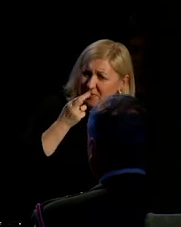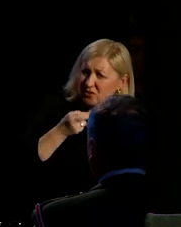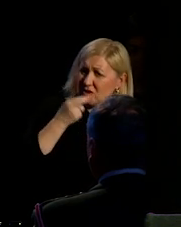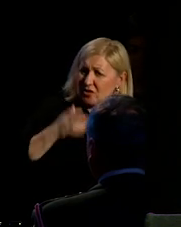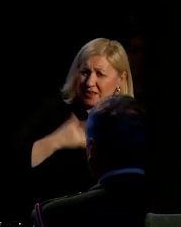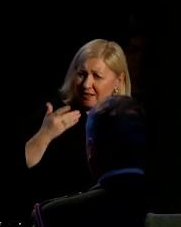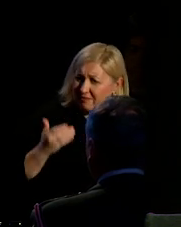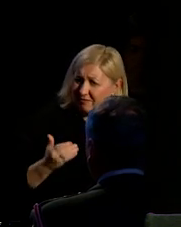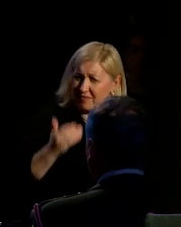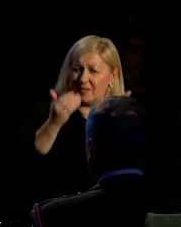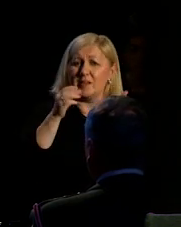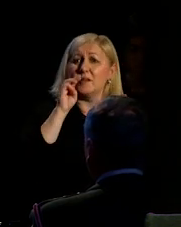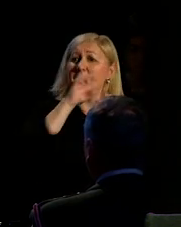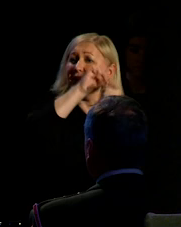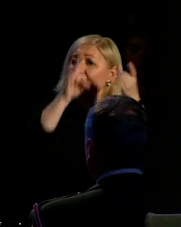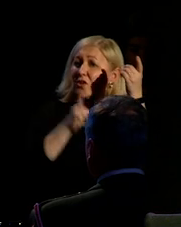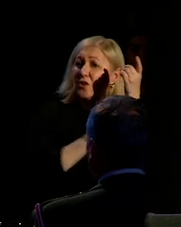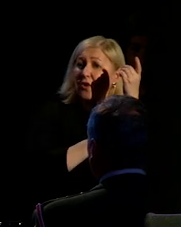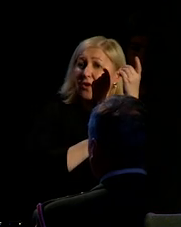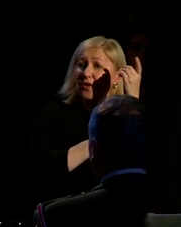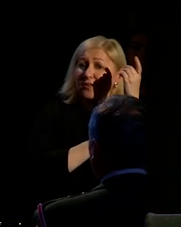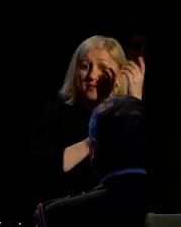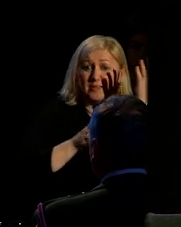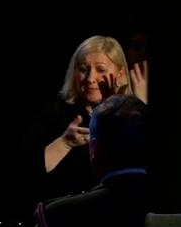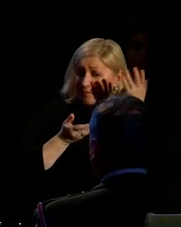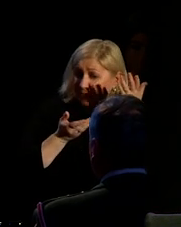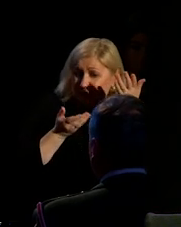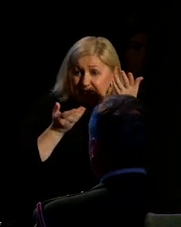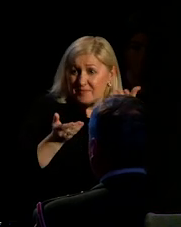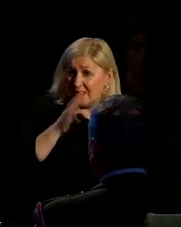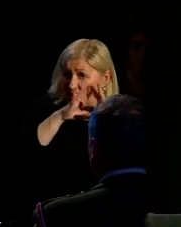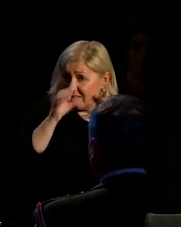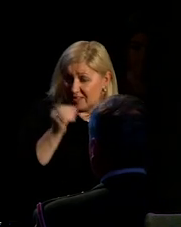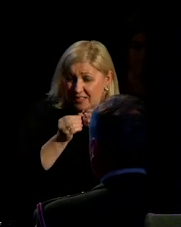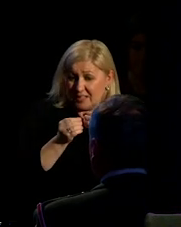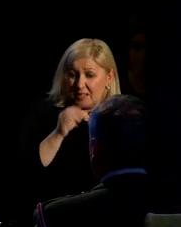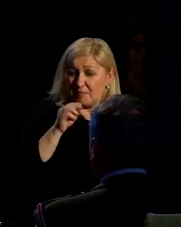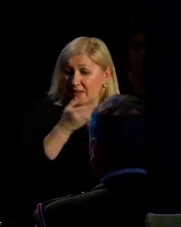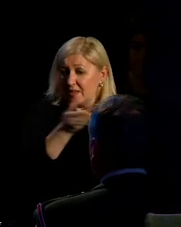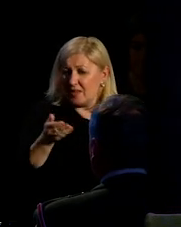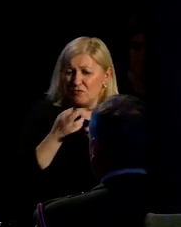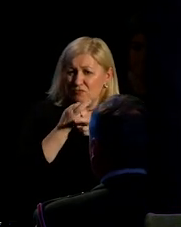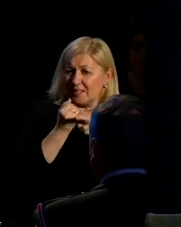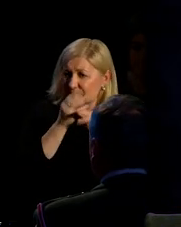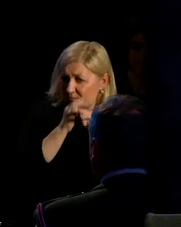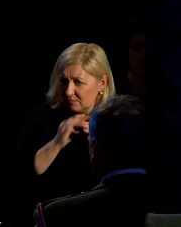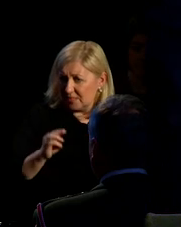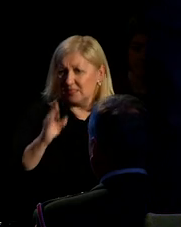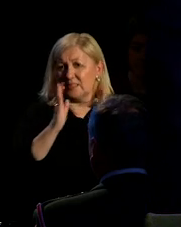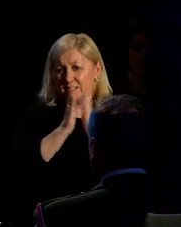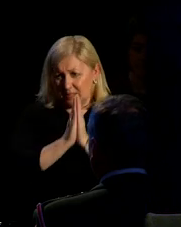their inheritance, and may they repose in peace upon their heavenly resting places. And let us say,